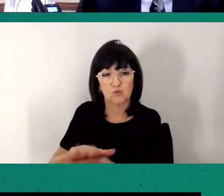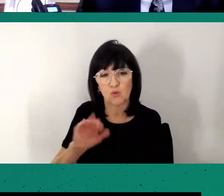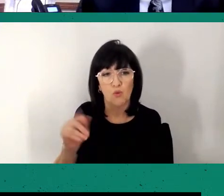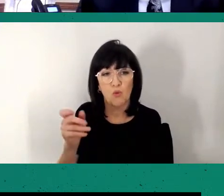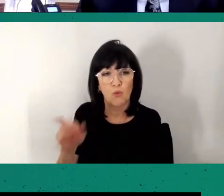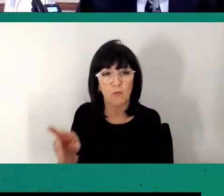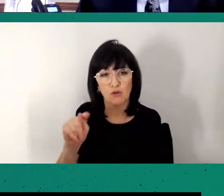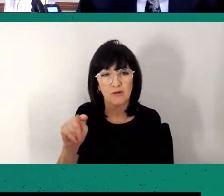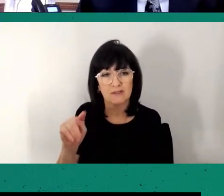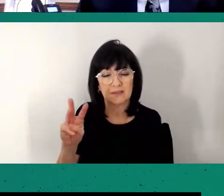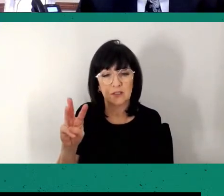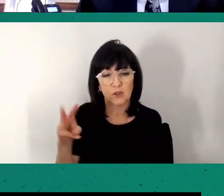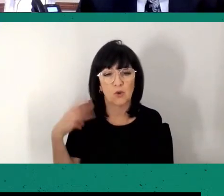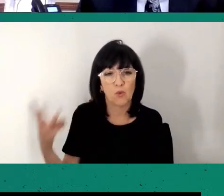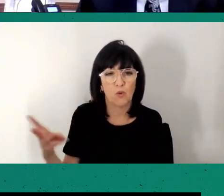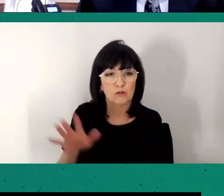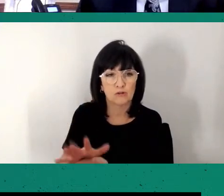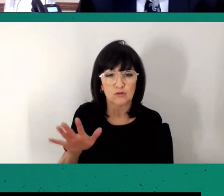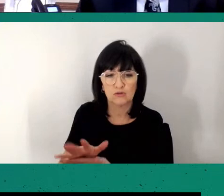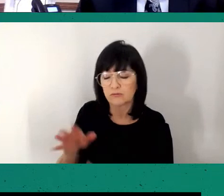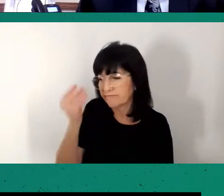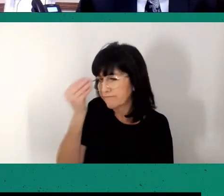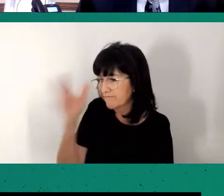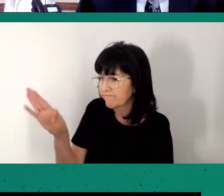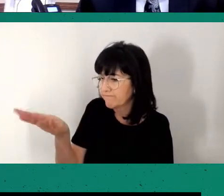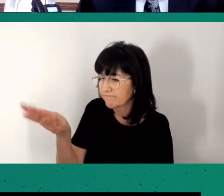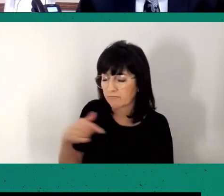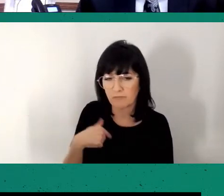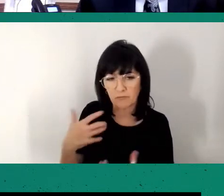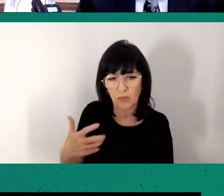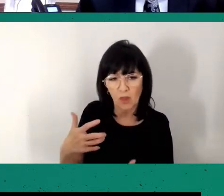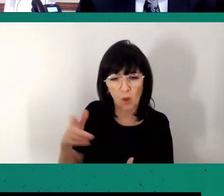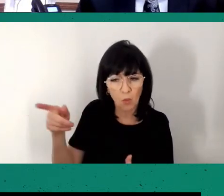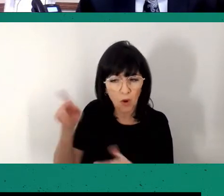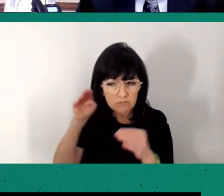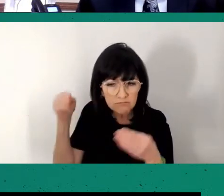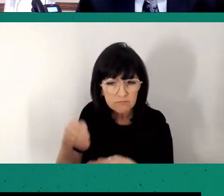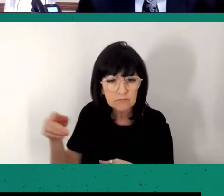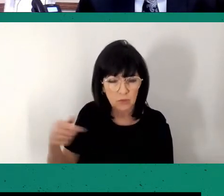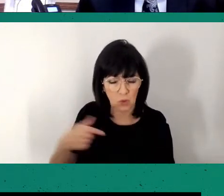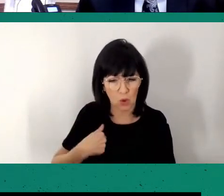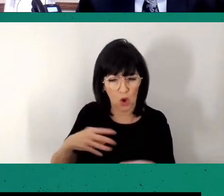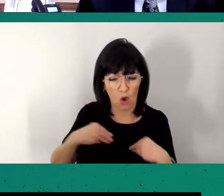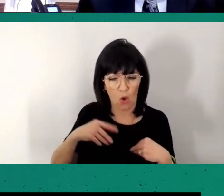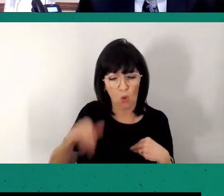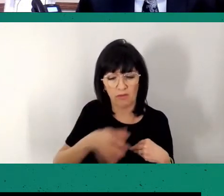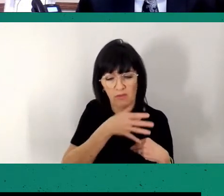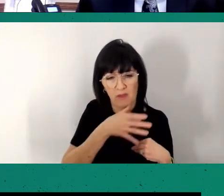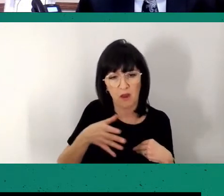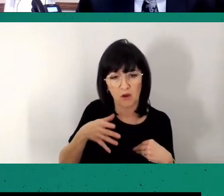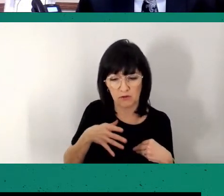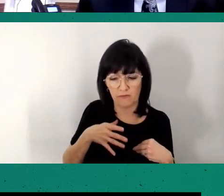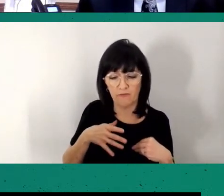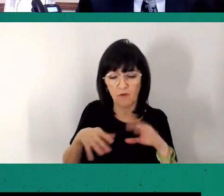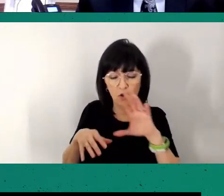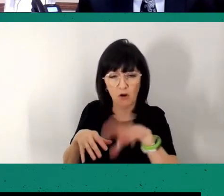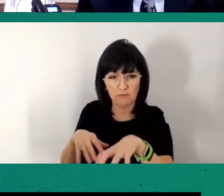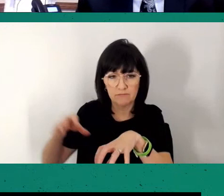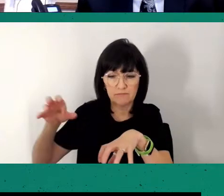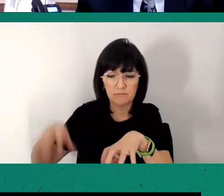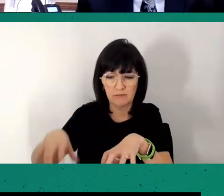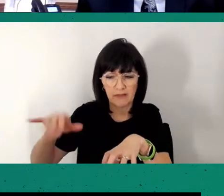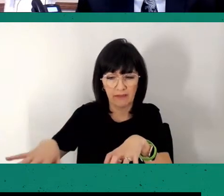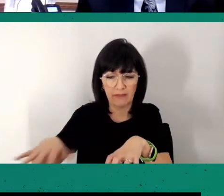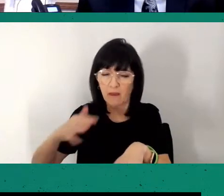quote, "I have a little matter to bring before you. We own the farm that adjoins the ground on which the colored